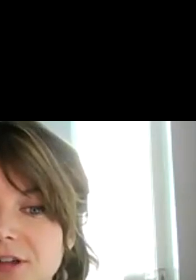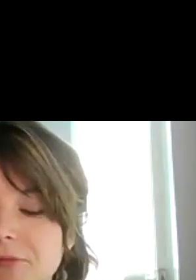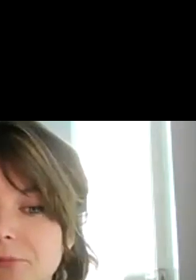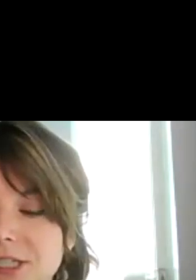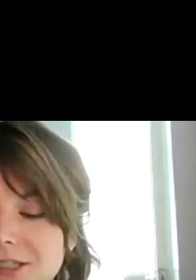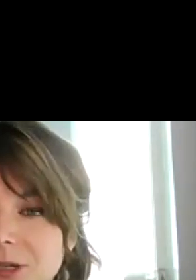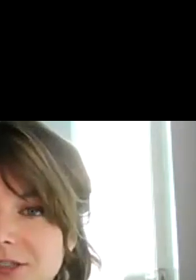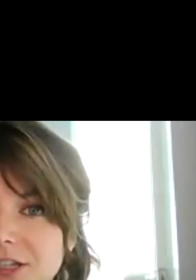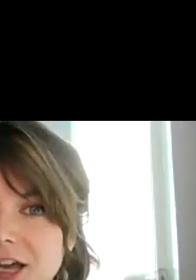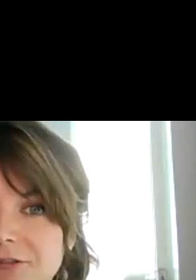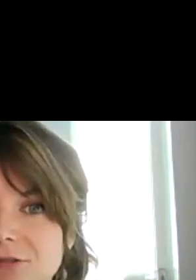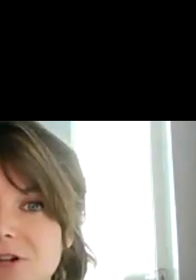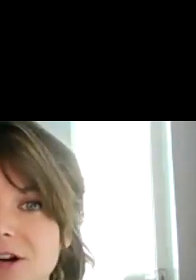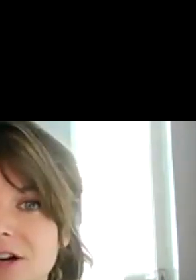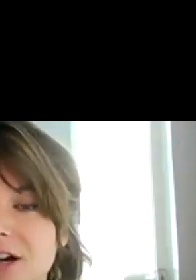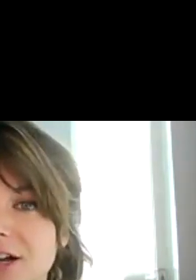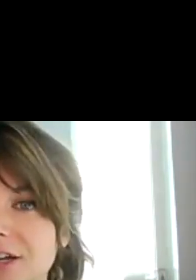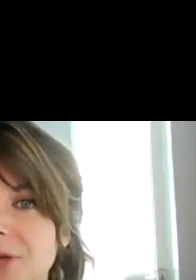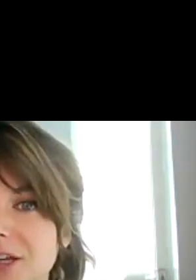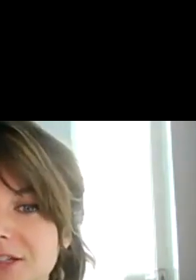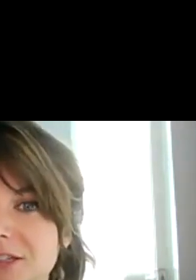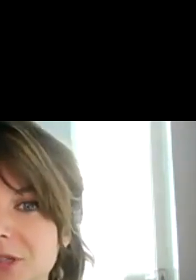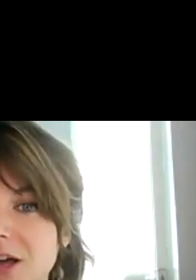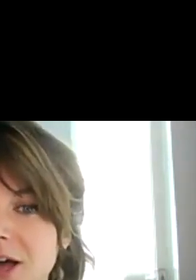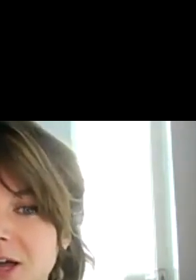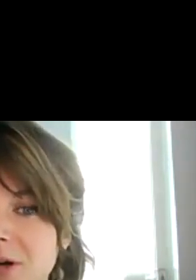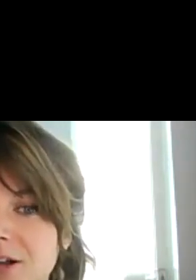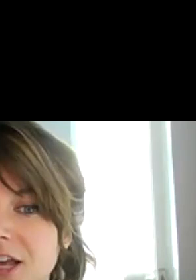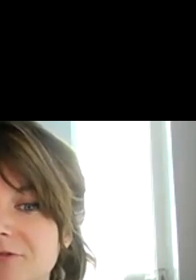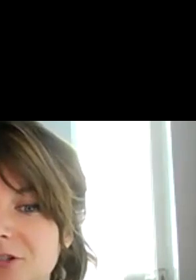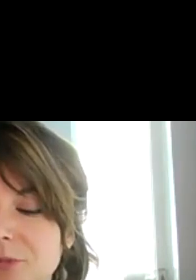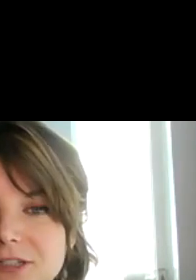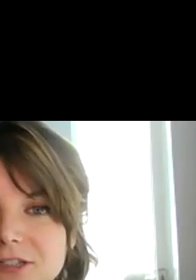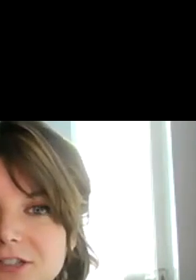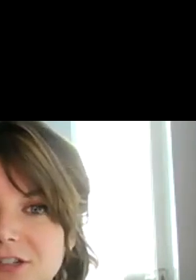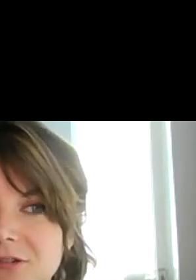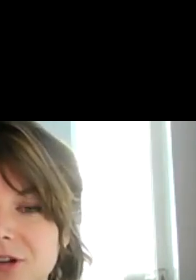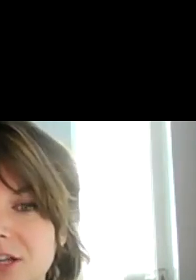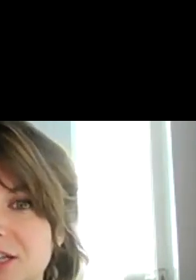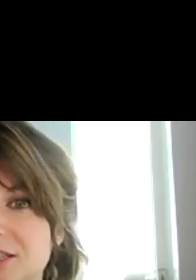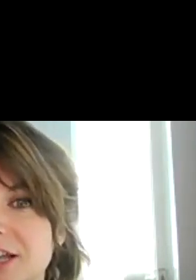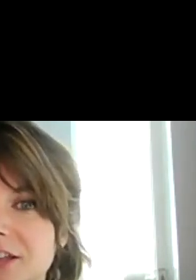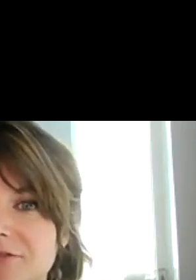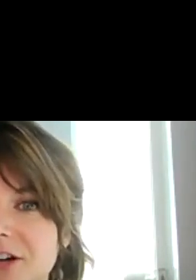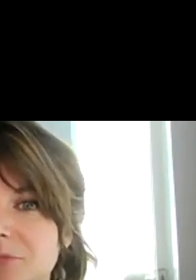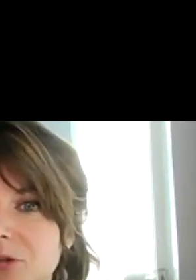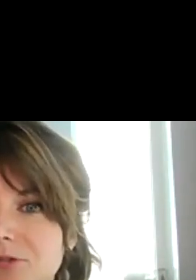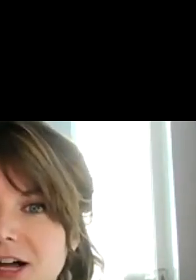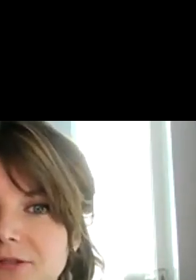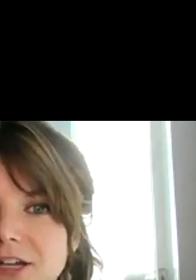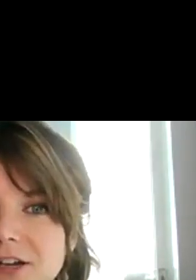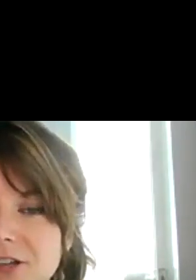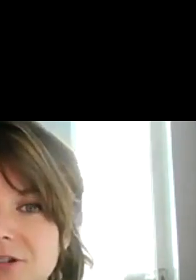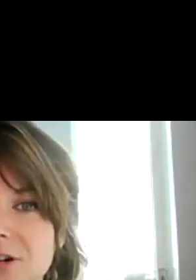our participants today for committing some time on a virtual presentation when it is likely very